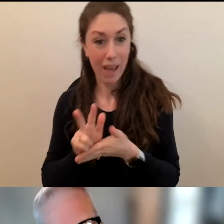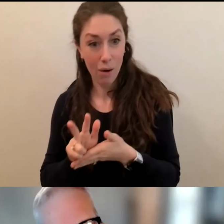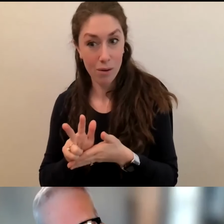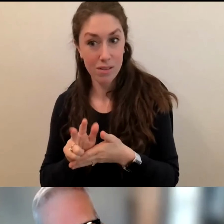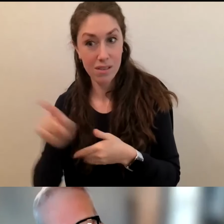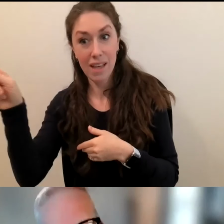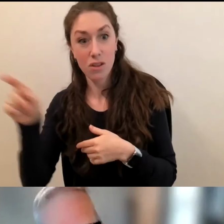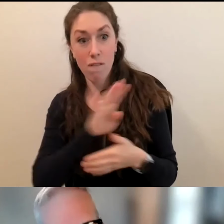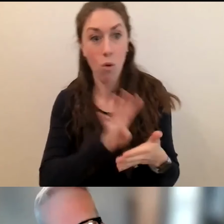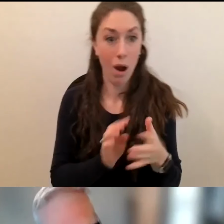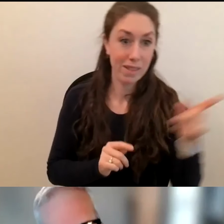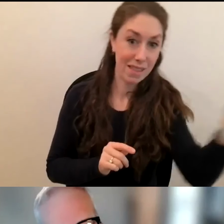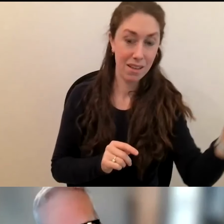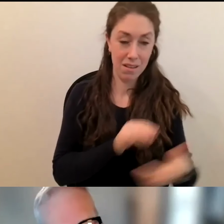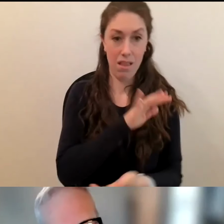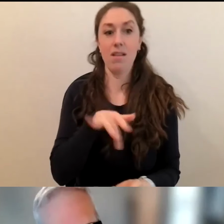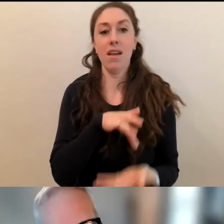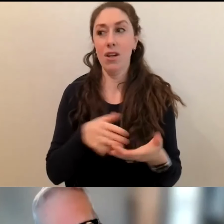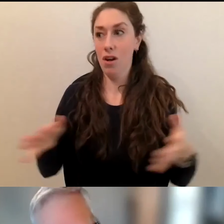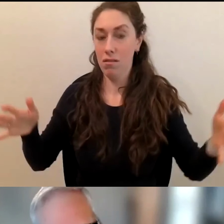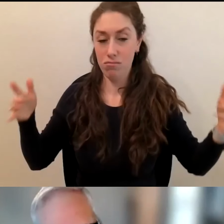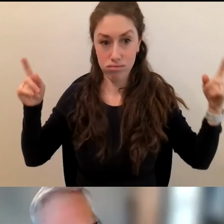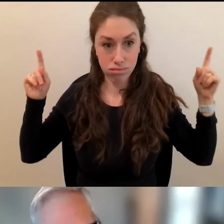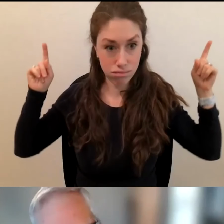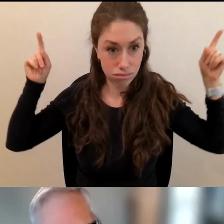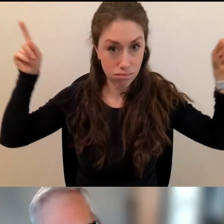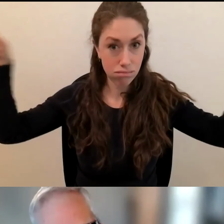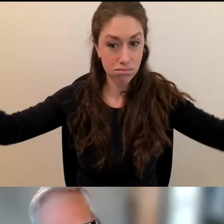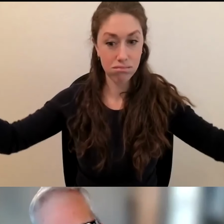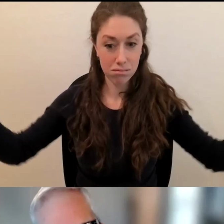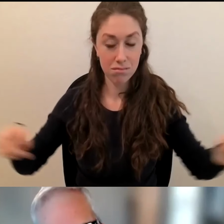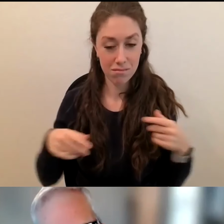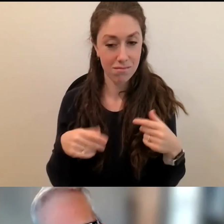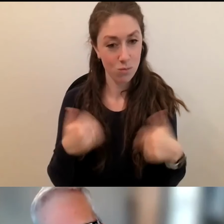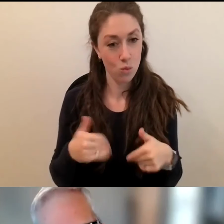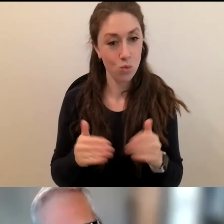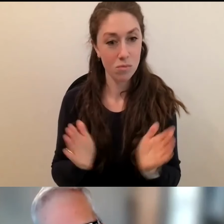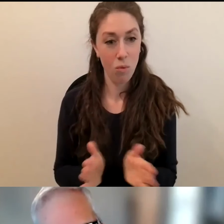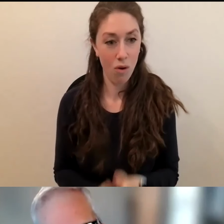other way. So we're kind of the center of that area.